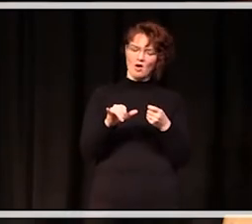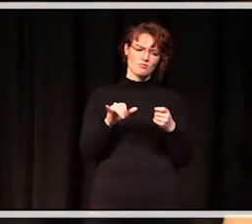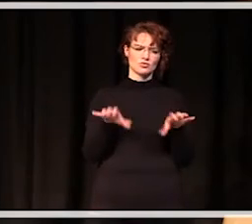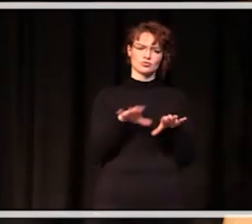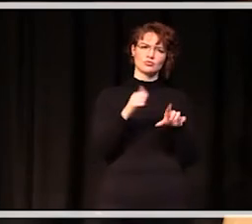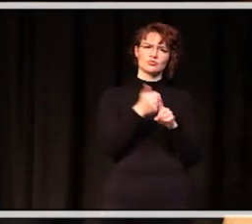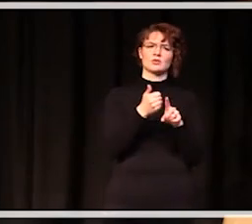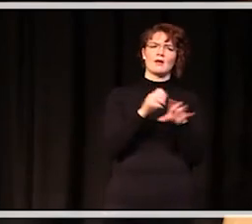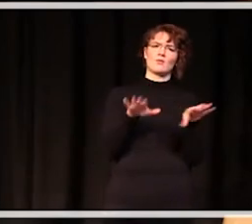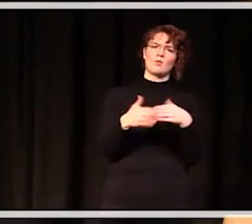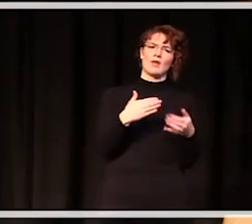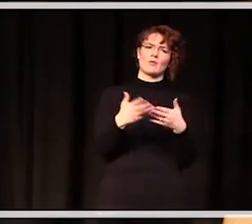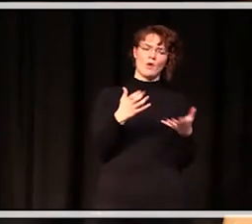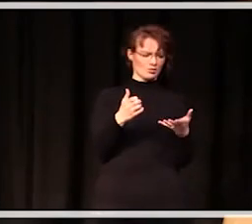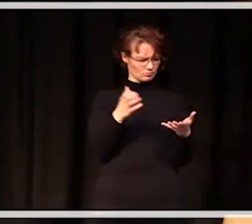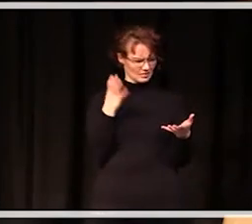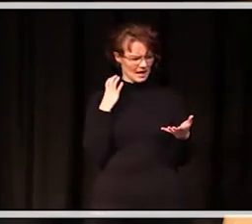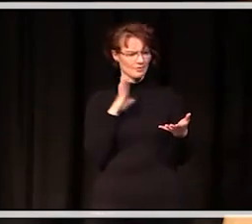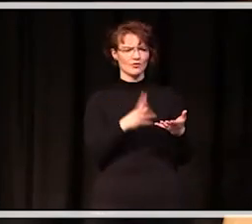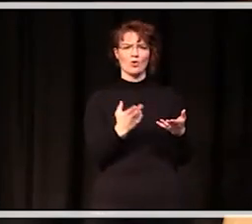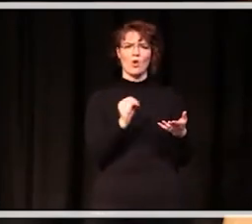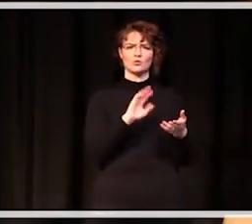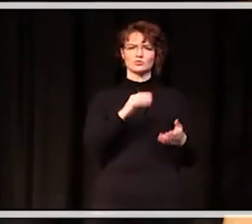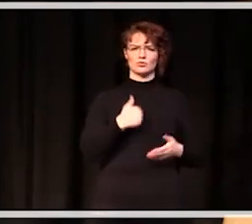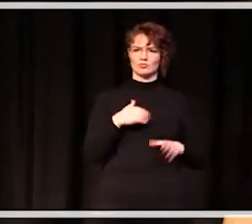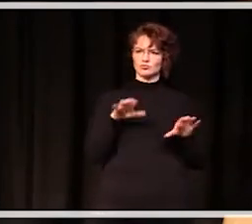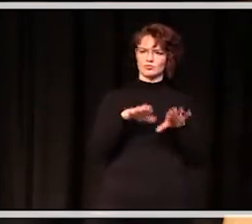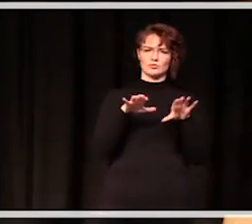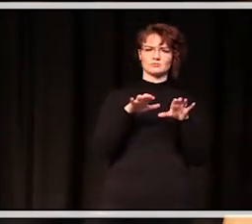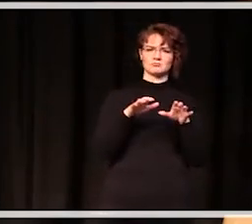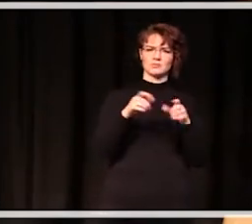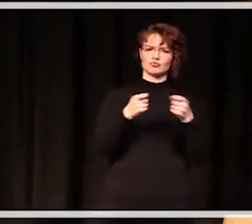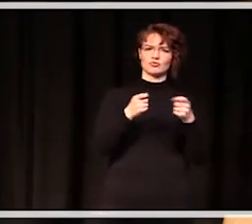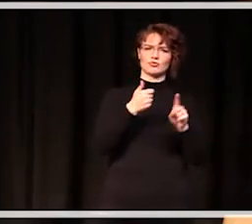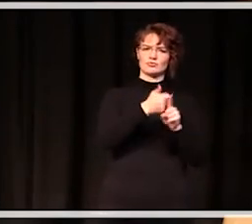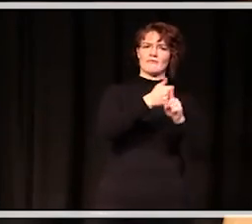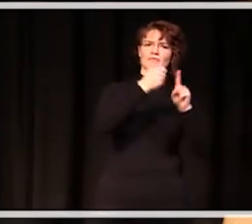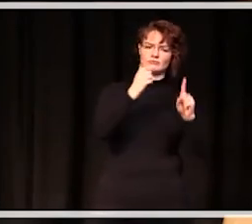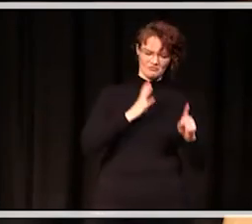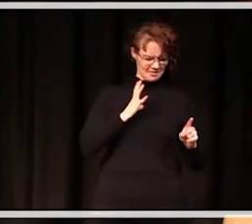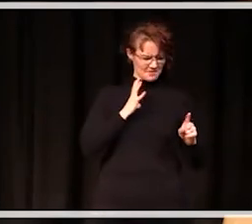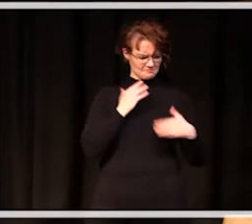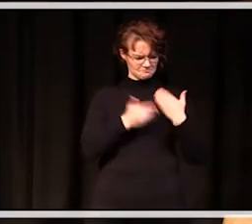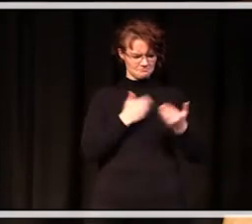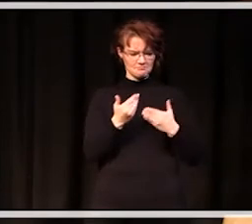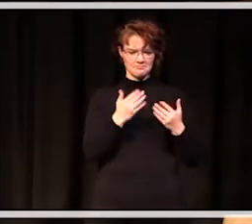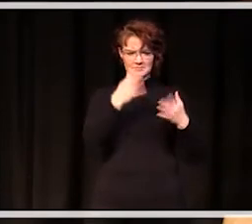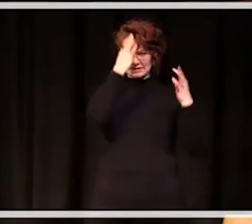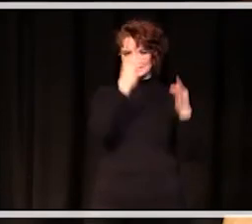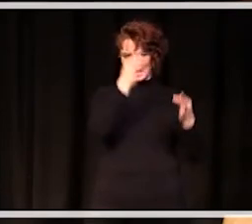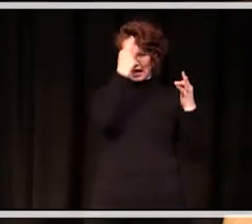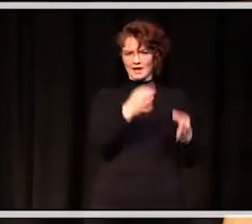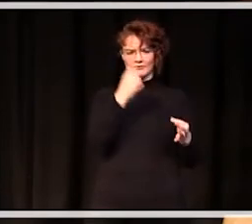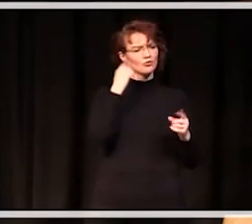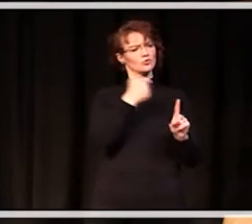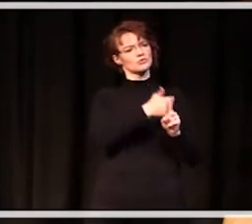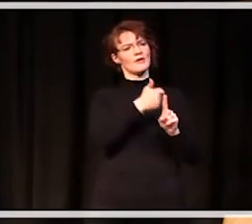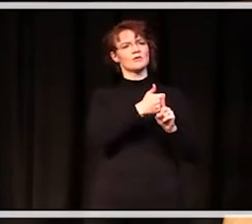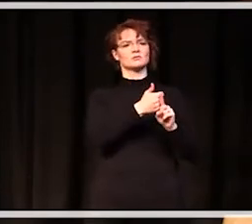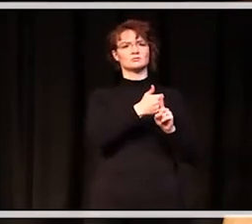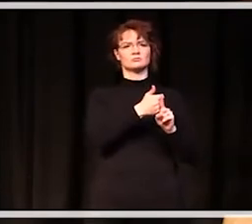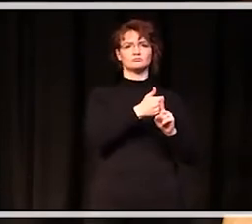Look, you're the captain of your soul. Do as you please. I mean, you call the shots. You're in